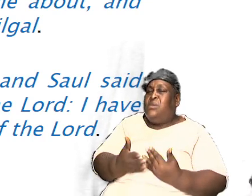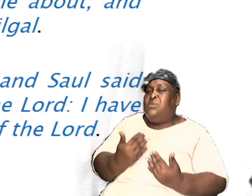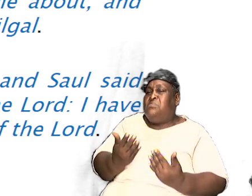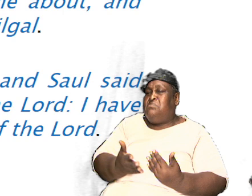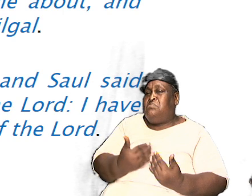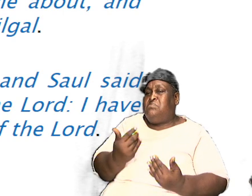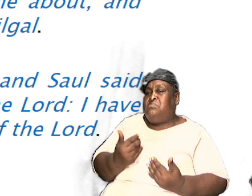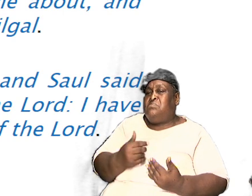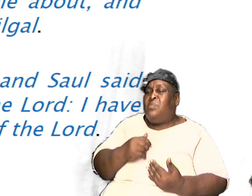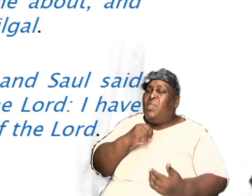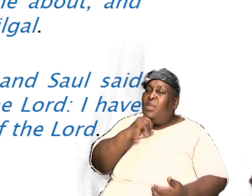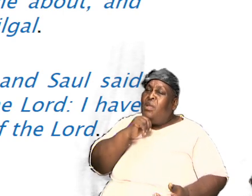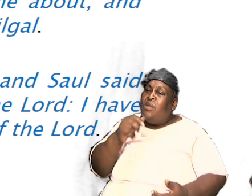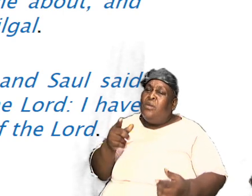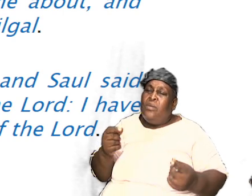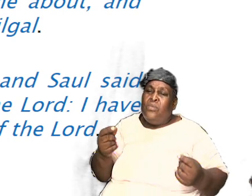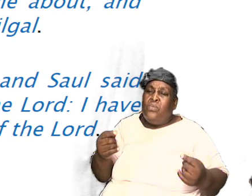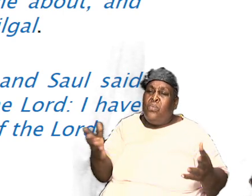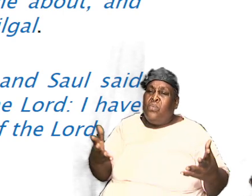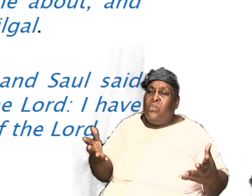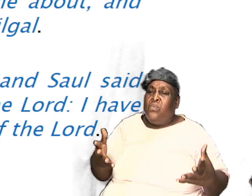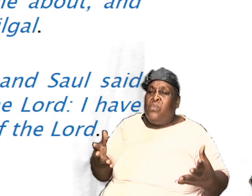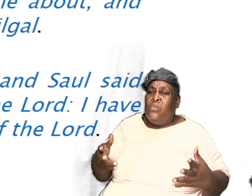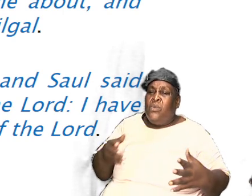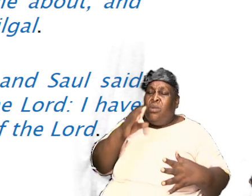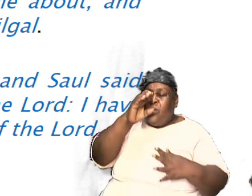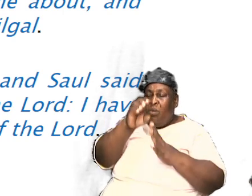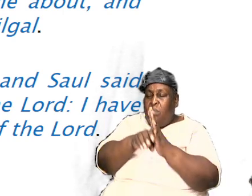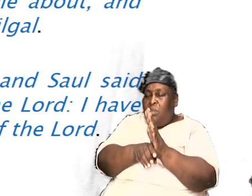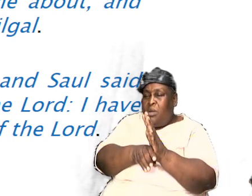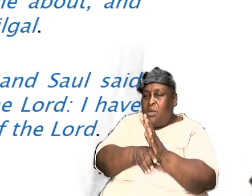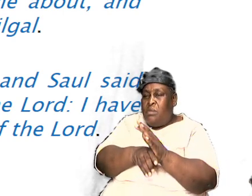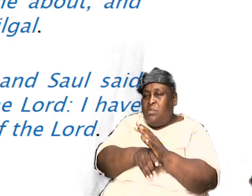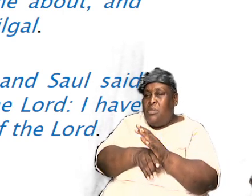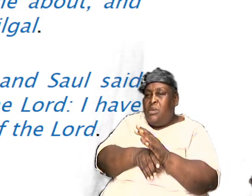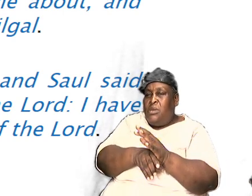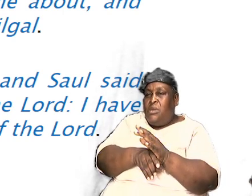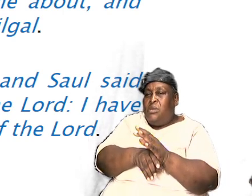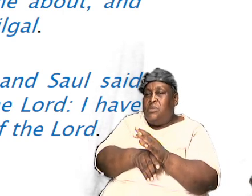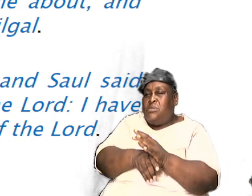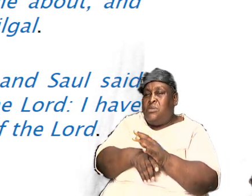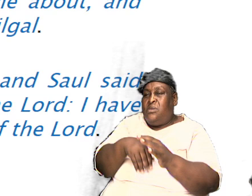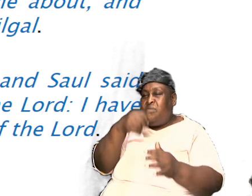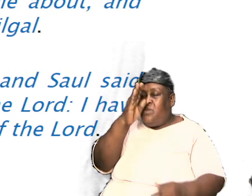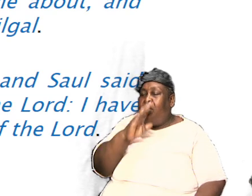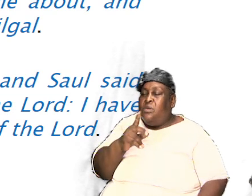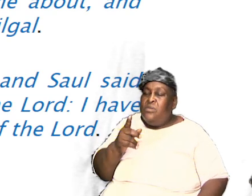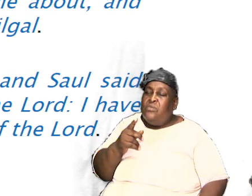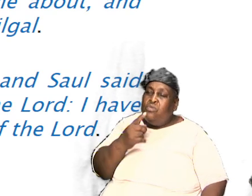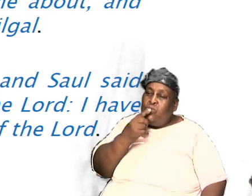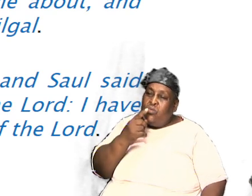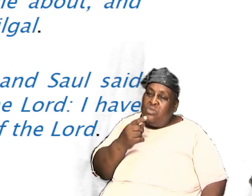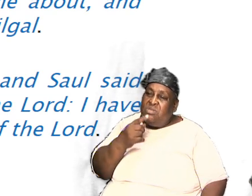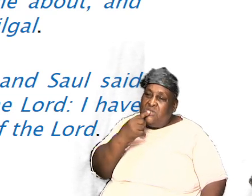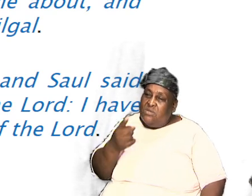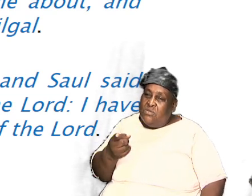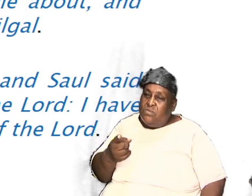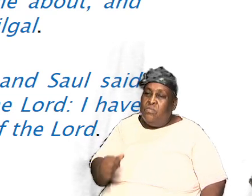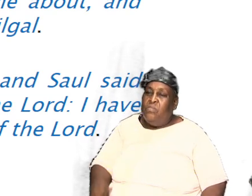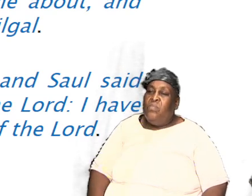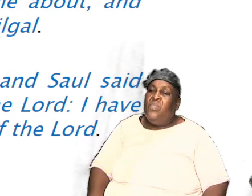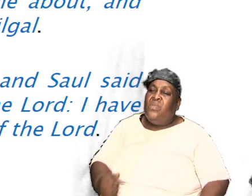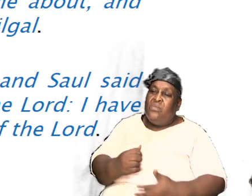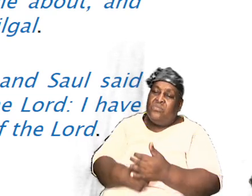just not doing what the command of the Lord says. Sometimes wherever we are,